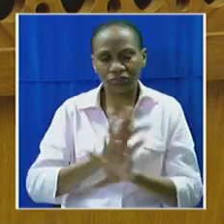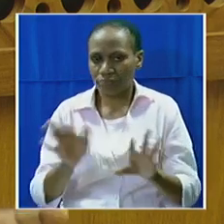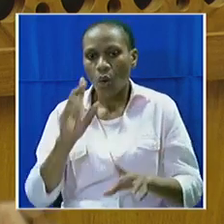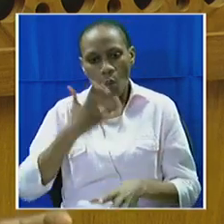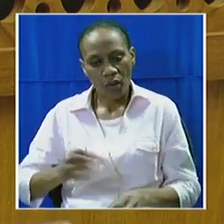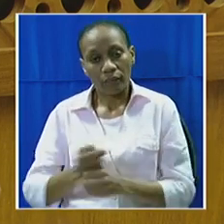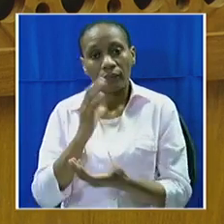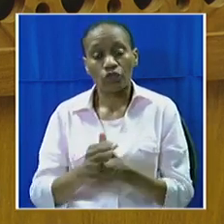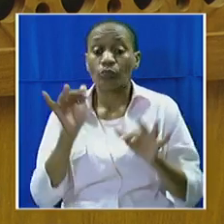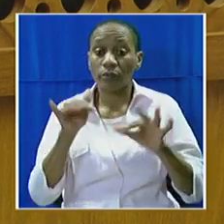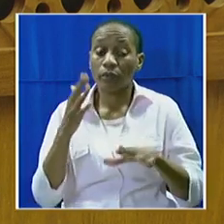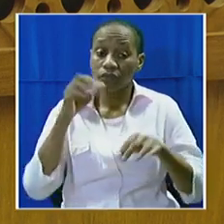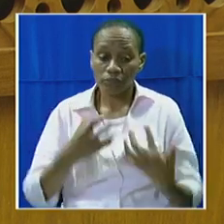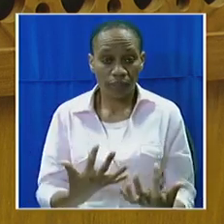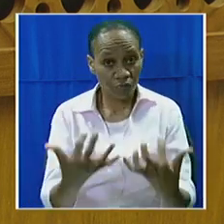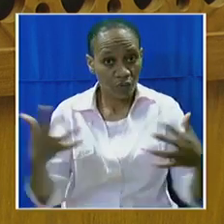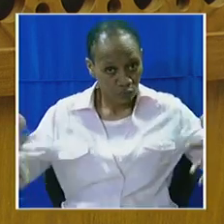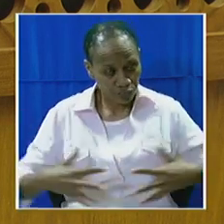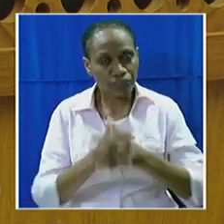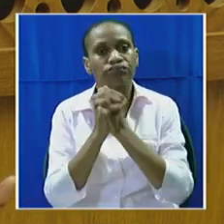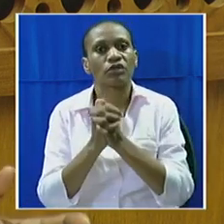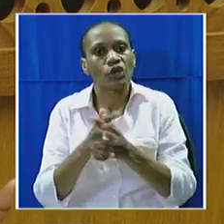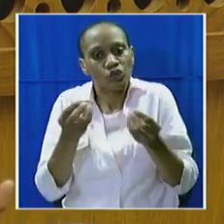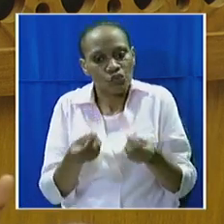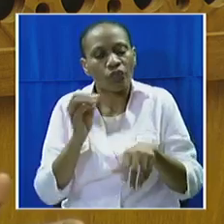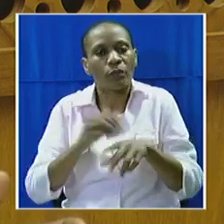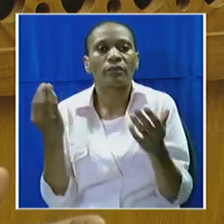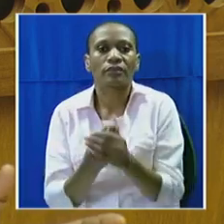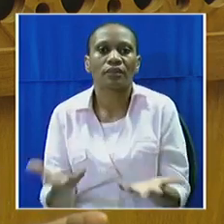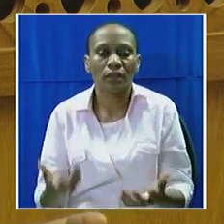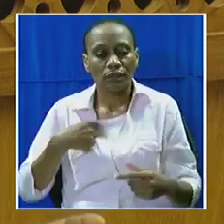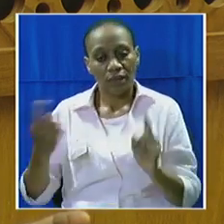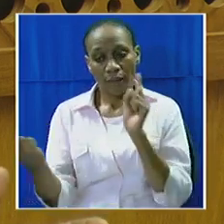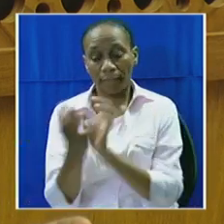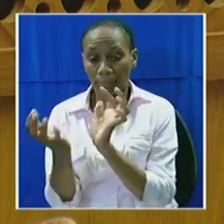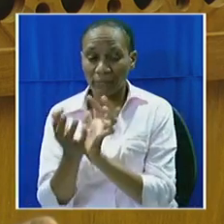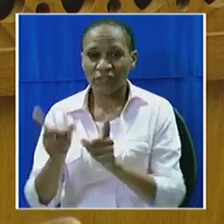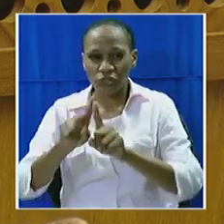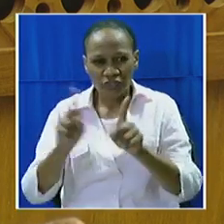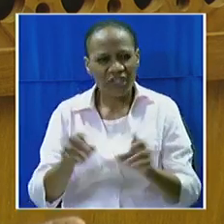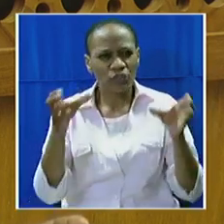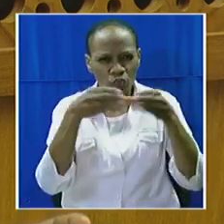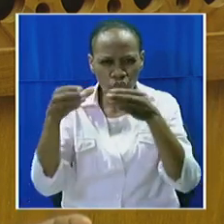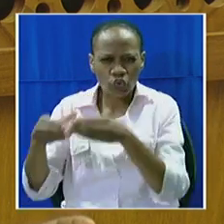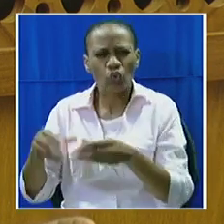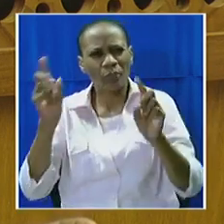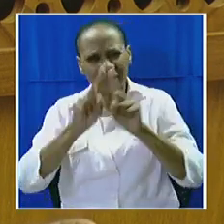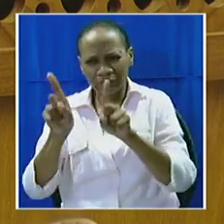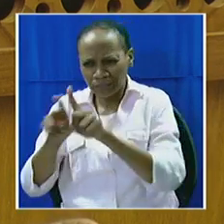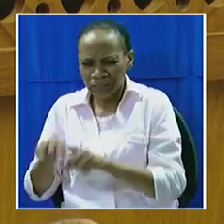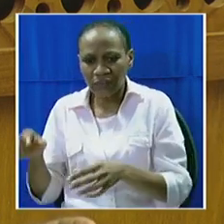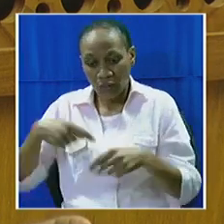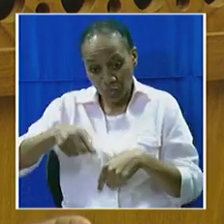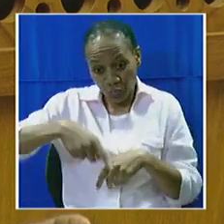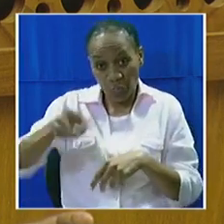united behind a fight against this particular problem. We are going to be meeting with clinicians, virologists, epidemiologists in the next